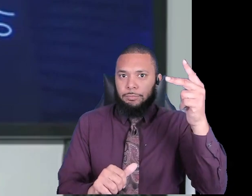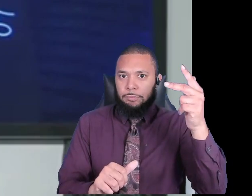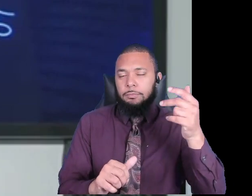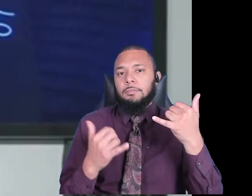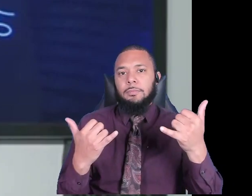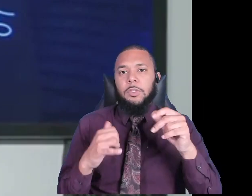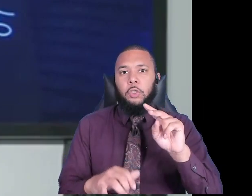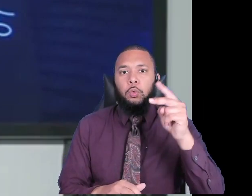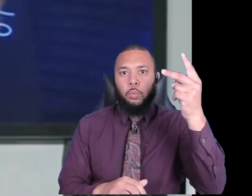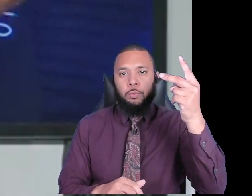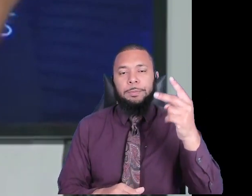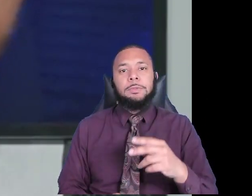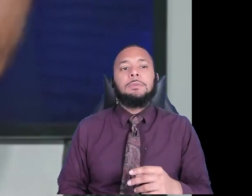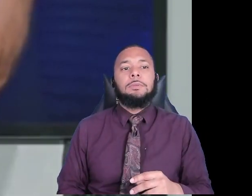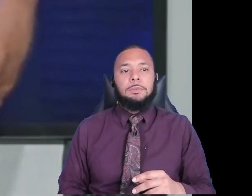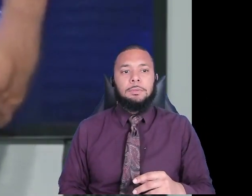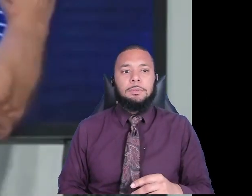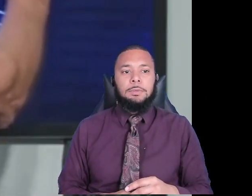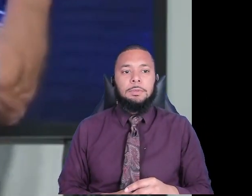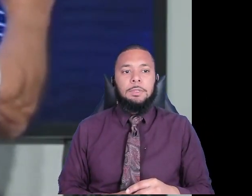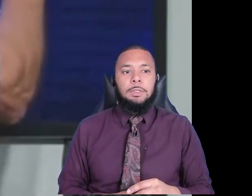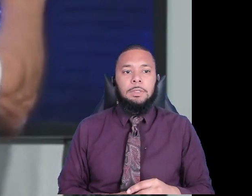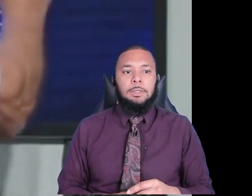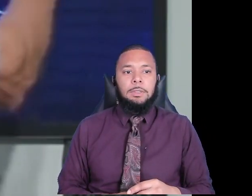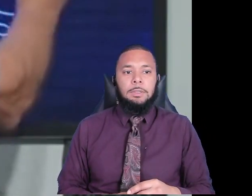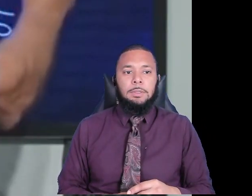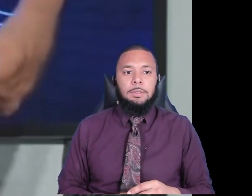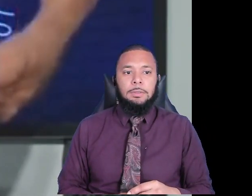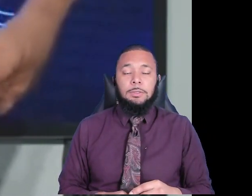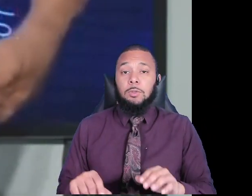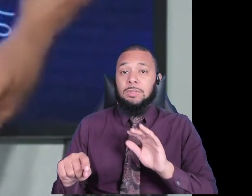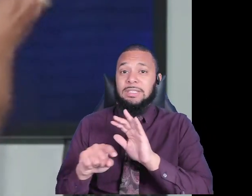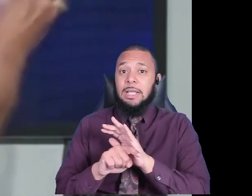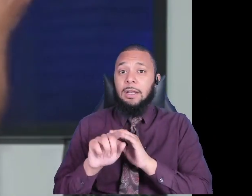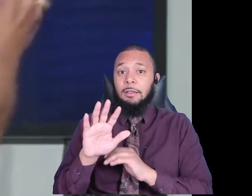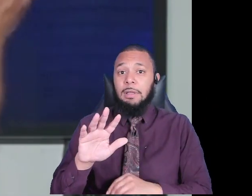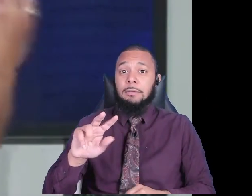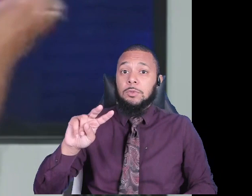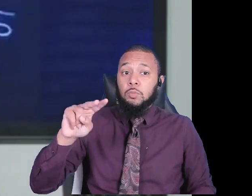then we would have only had negative 5 squared,